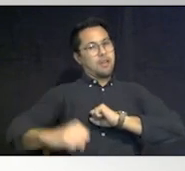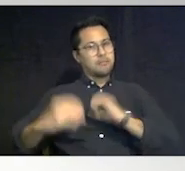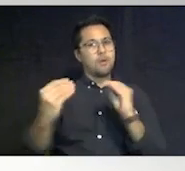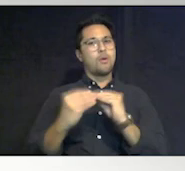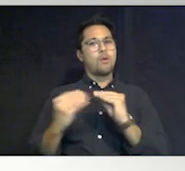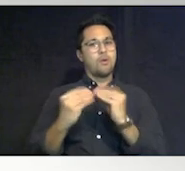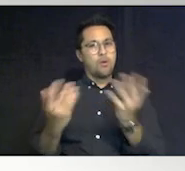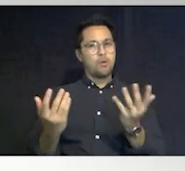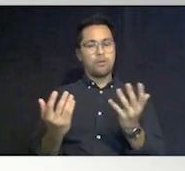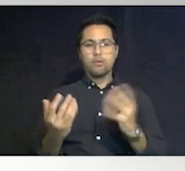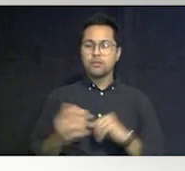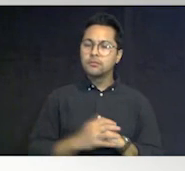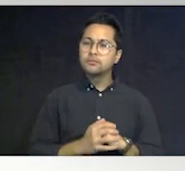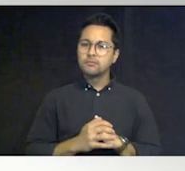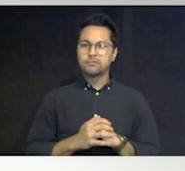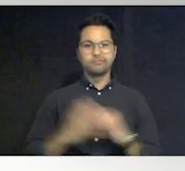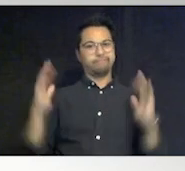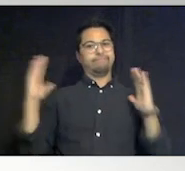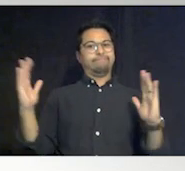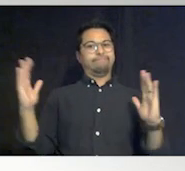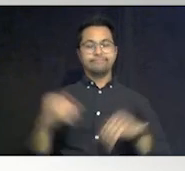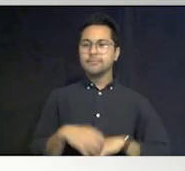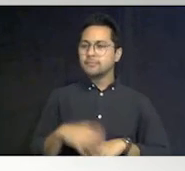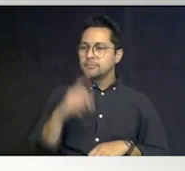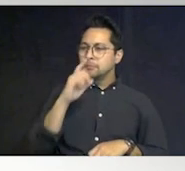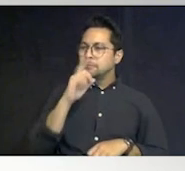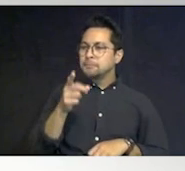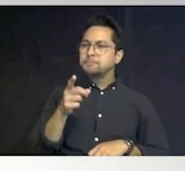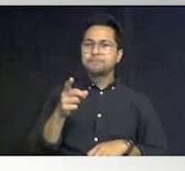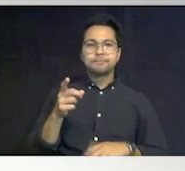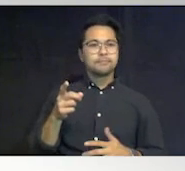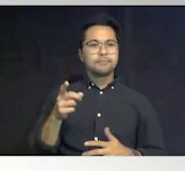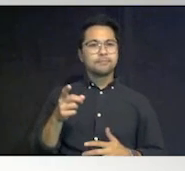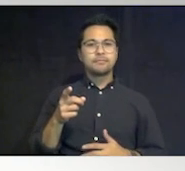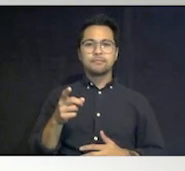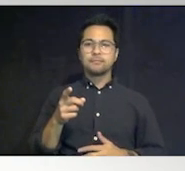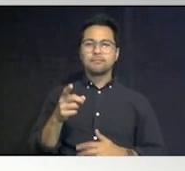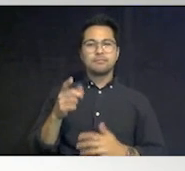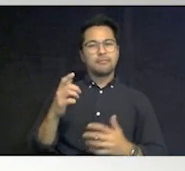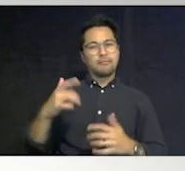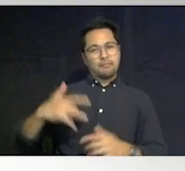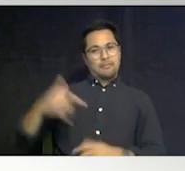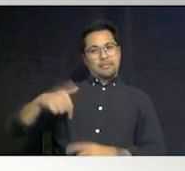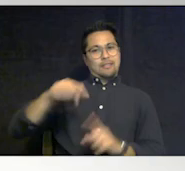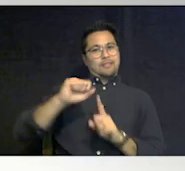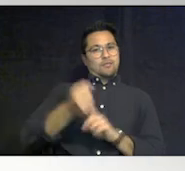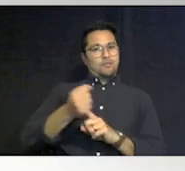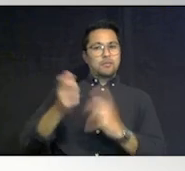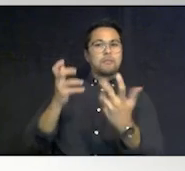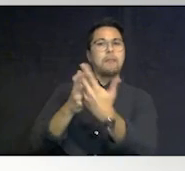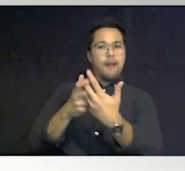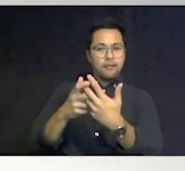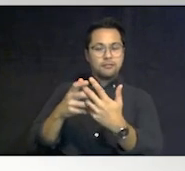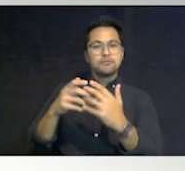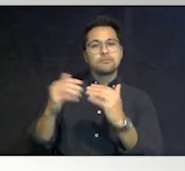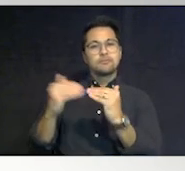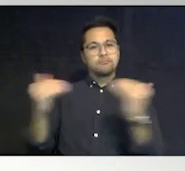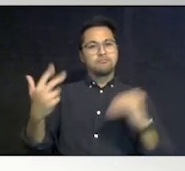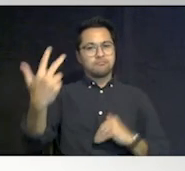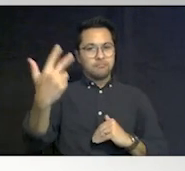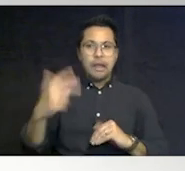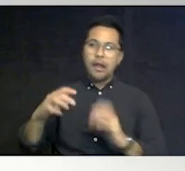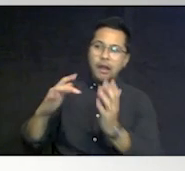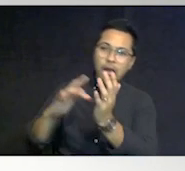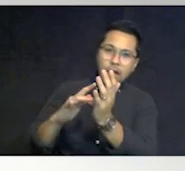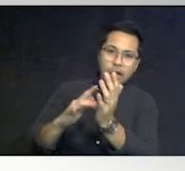that they're putting aside. So really finding ourselves inside that stage 3 and utilizing that state facilitated